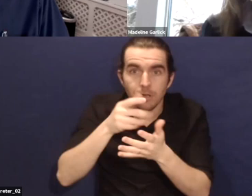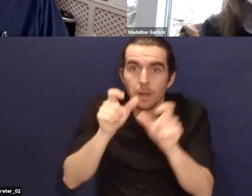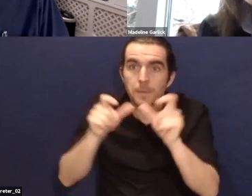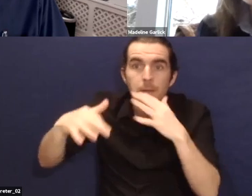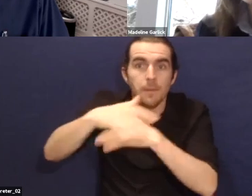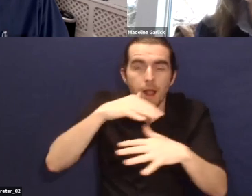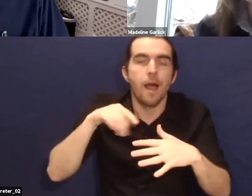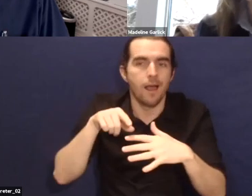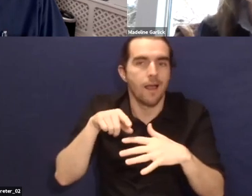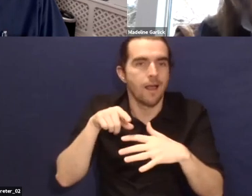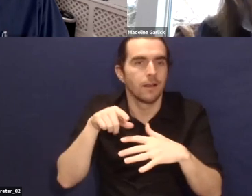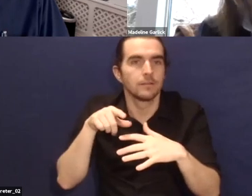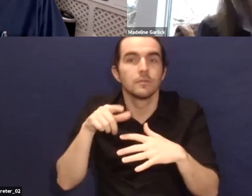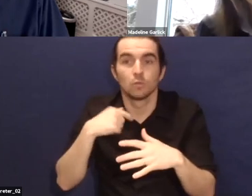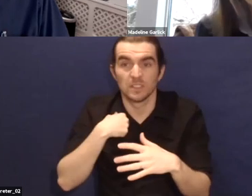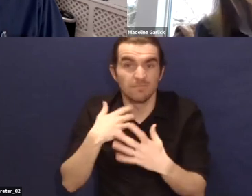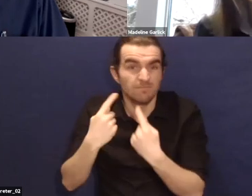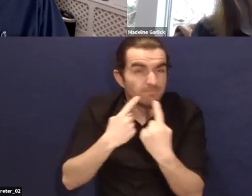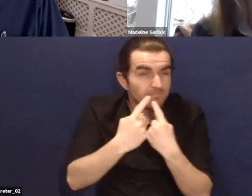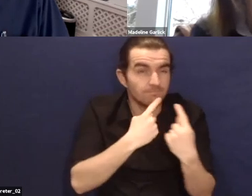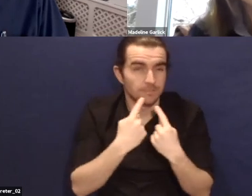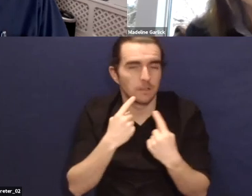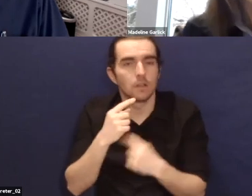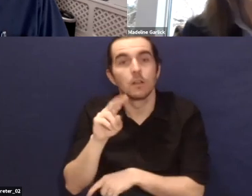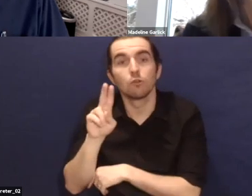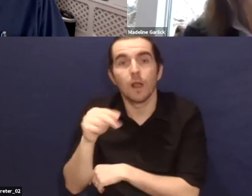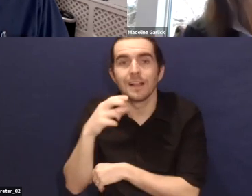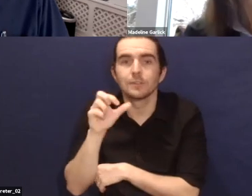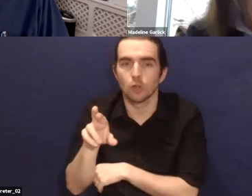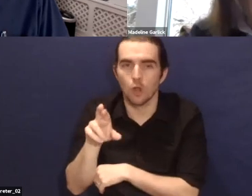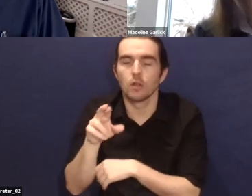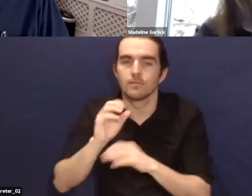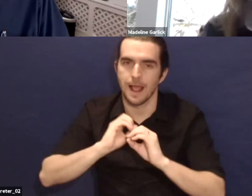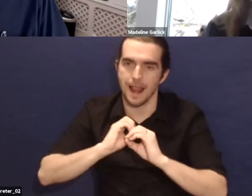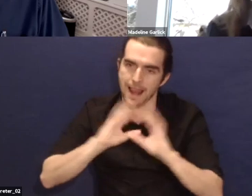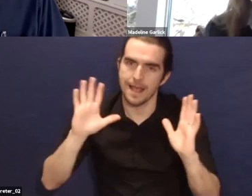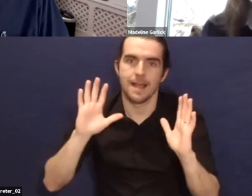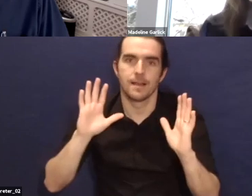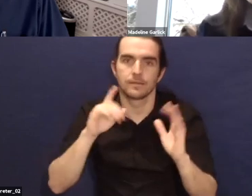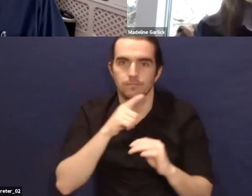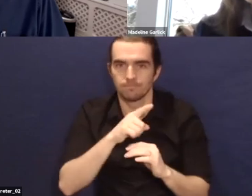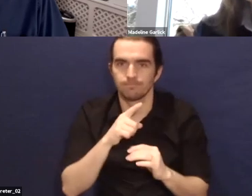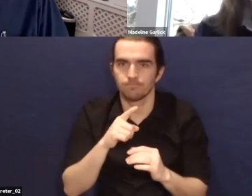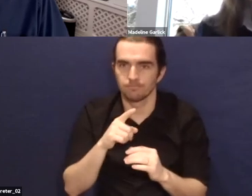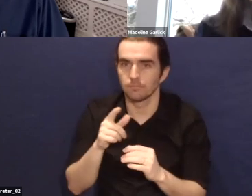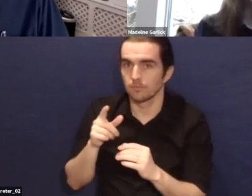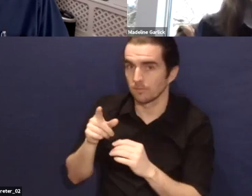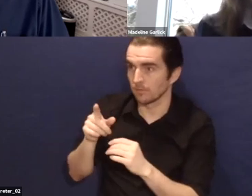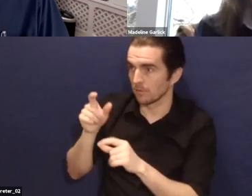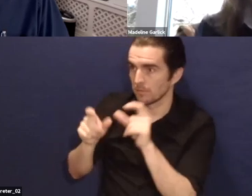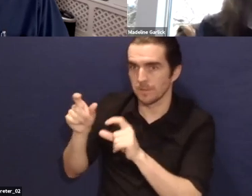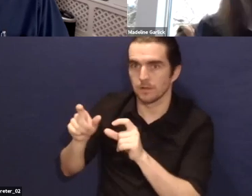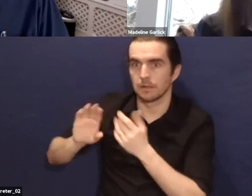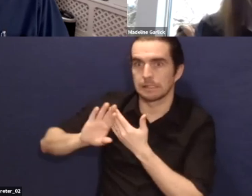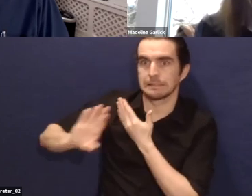find alternatives informed by an ethic of care and not of deterrence for children who are in the asylum process. And